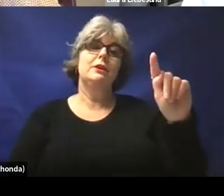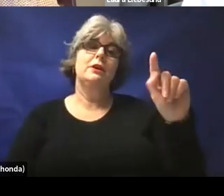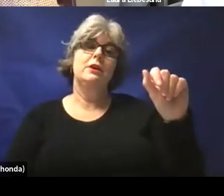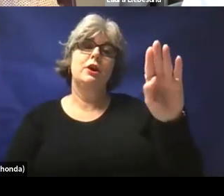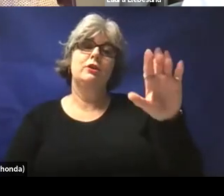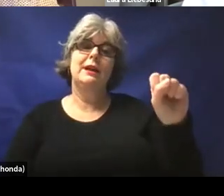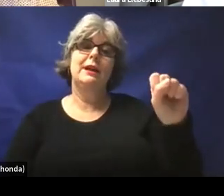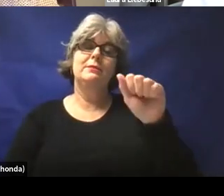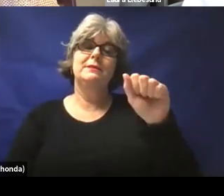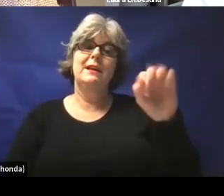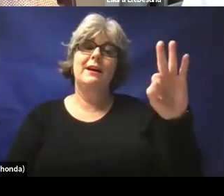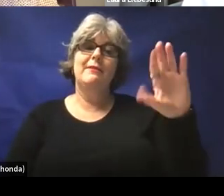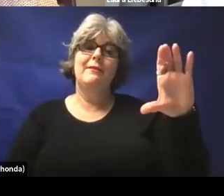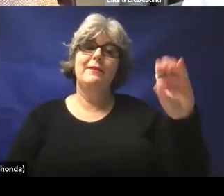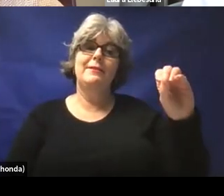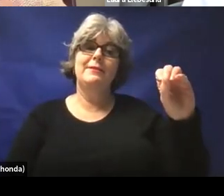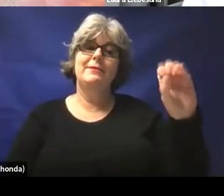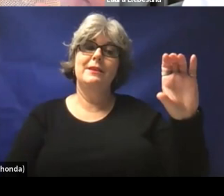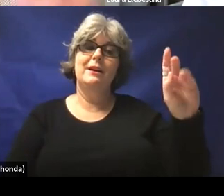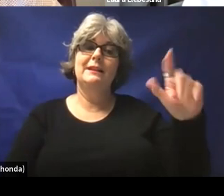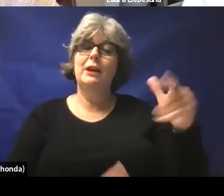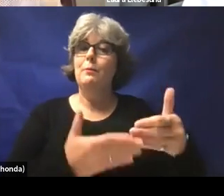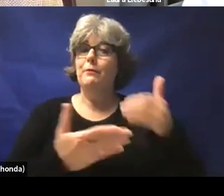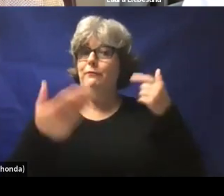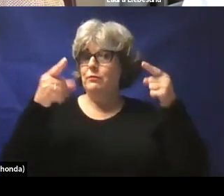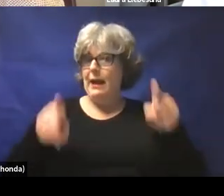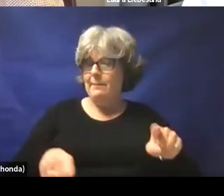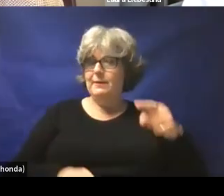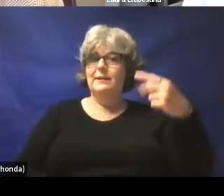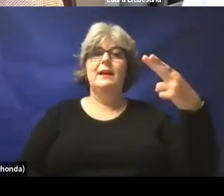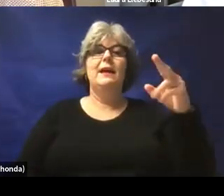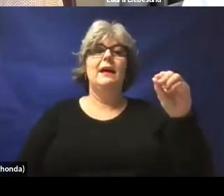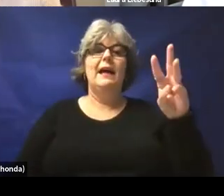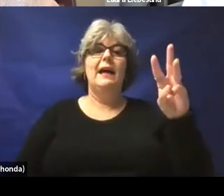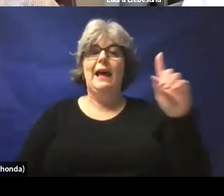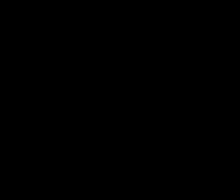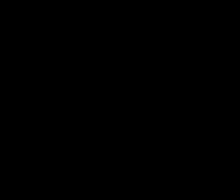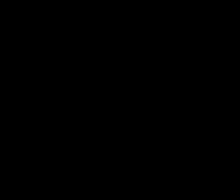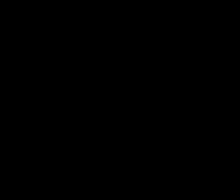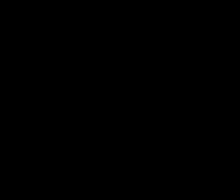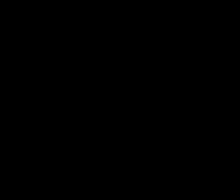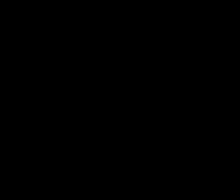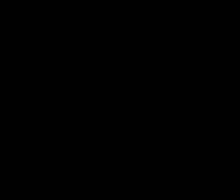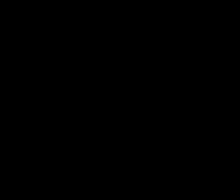year before this event at the Howard Theater, how he learned about DC's history of Black bartenders.